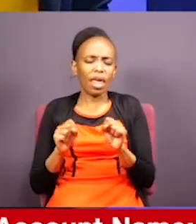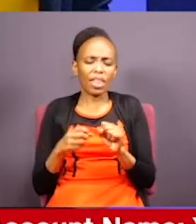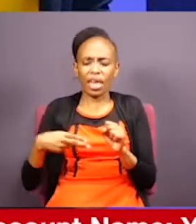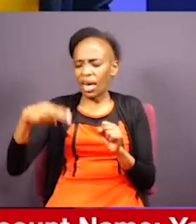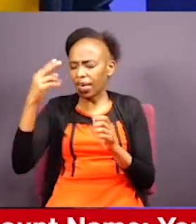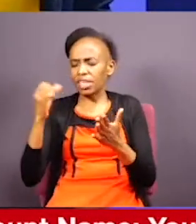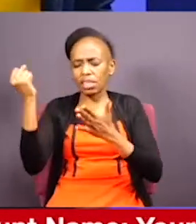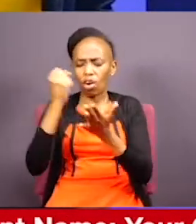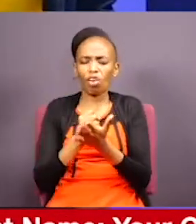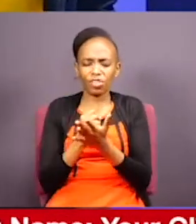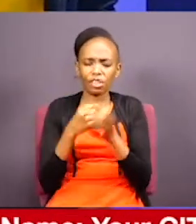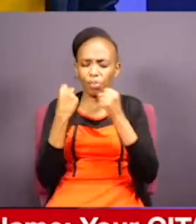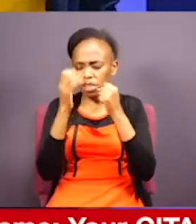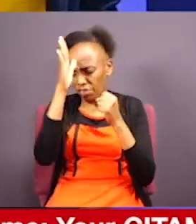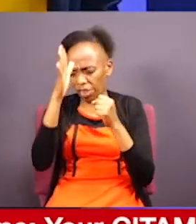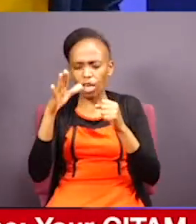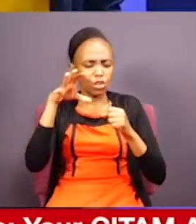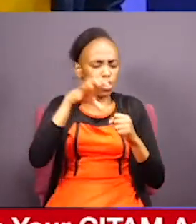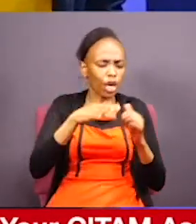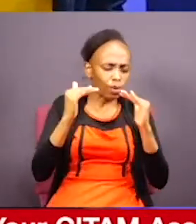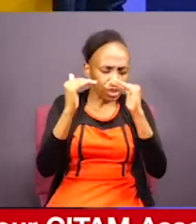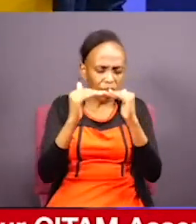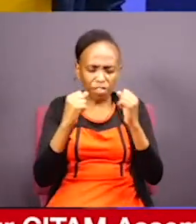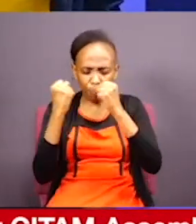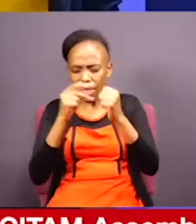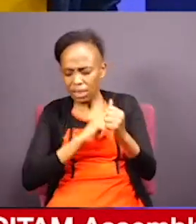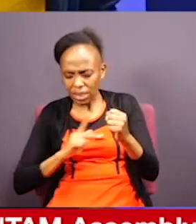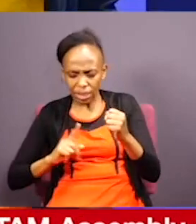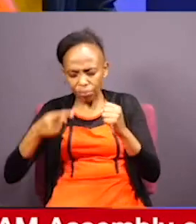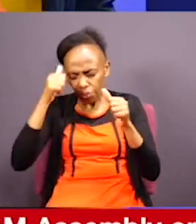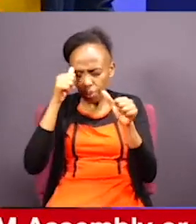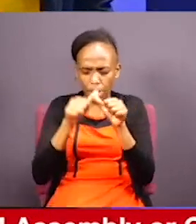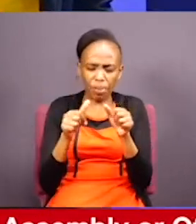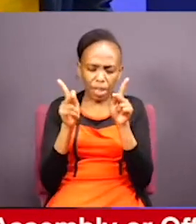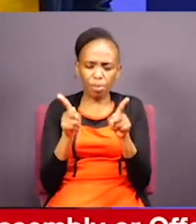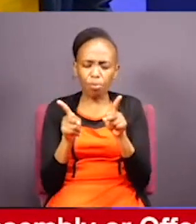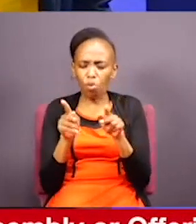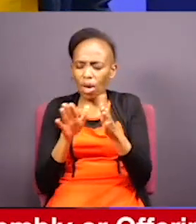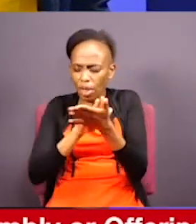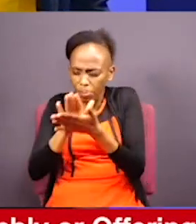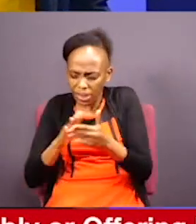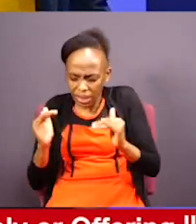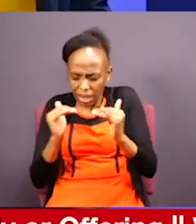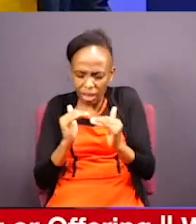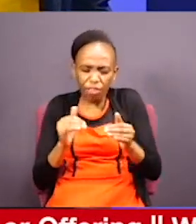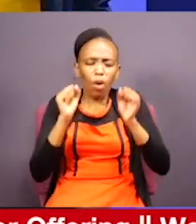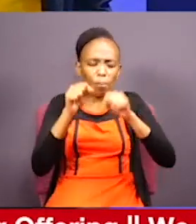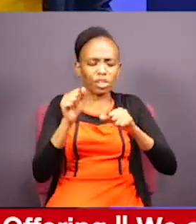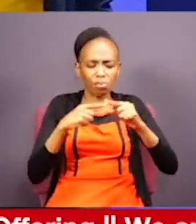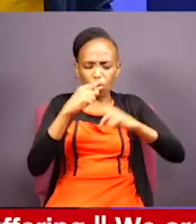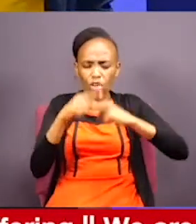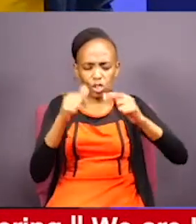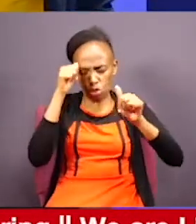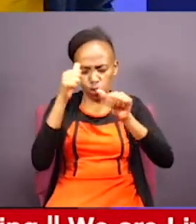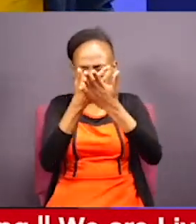office, mighty Father, to the county level, mighty King. We remember those at the grassroots level, Jehovah. May you continue to remember